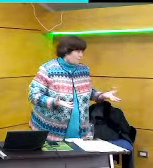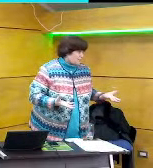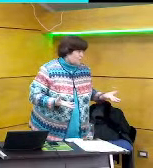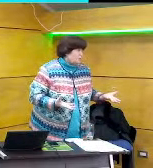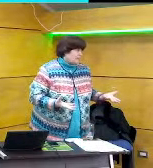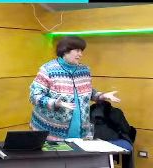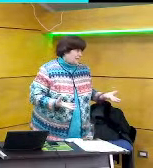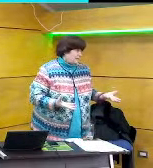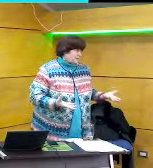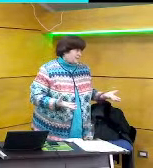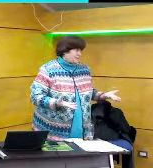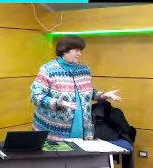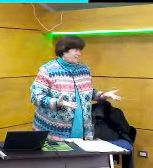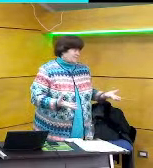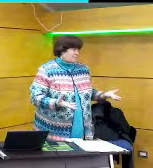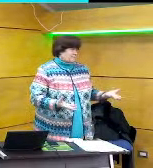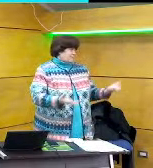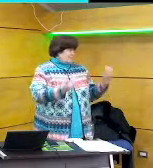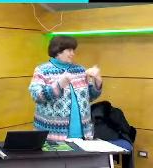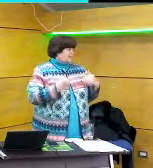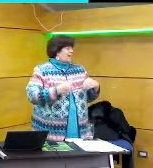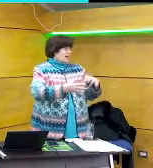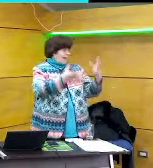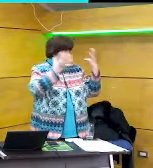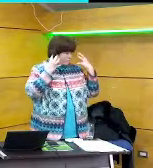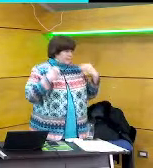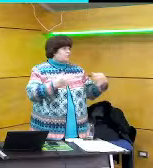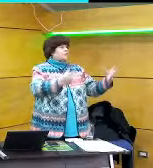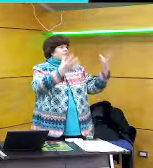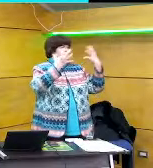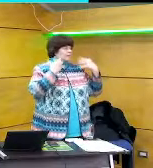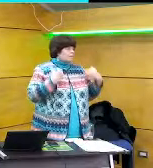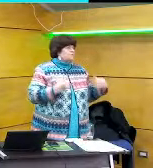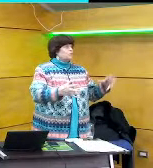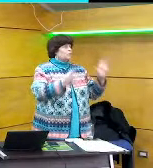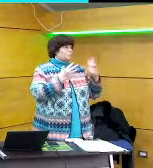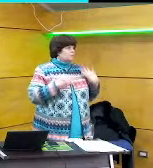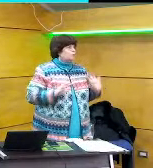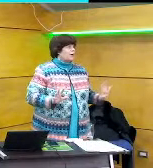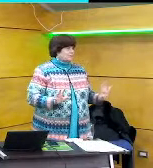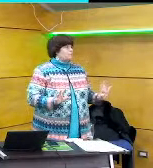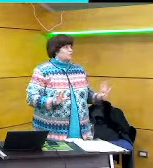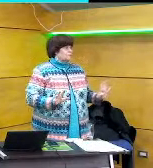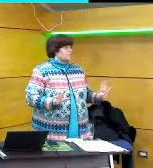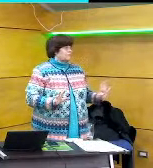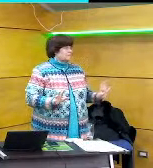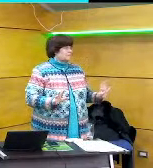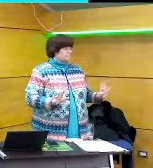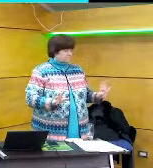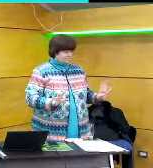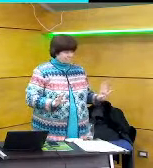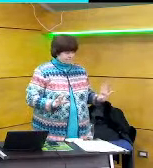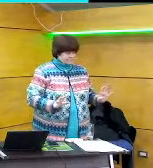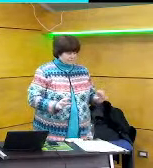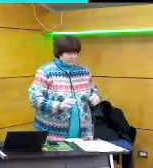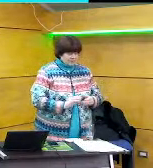best opportunity to have it just absorbed through osmosis.